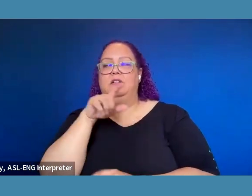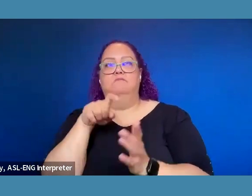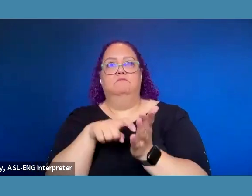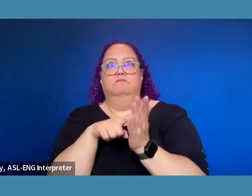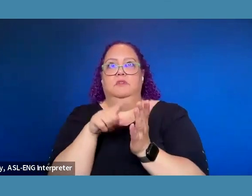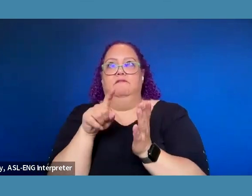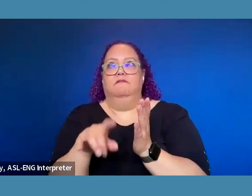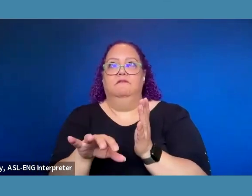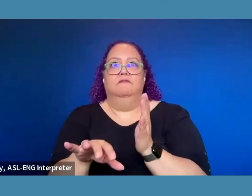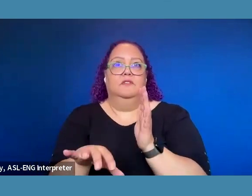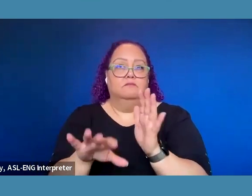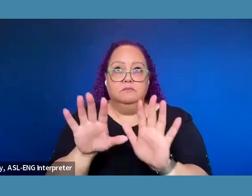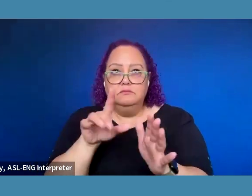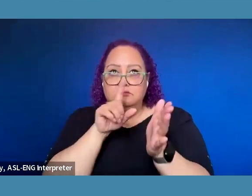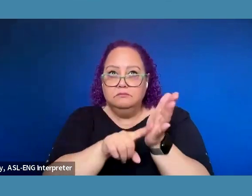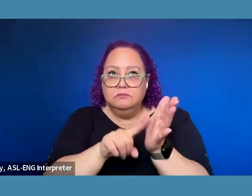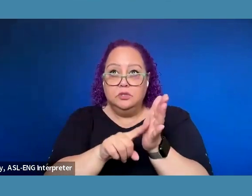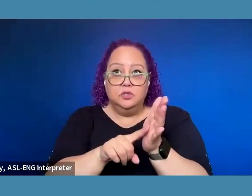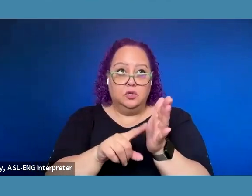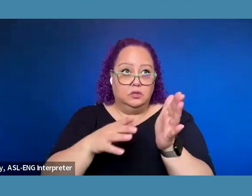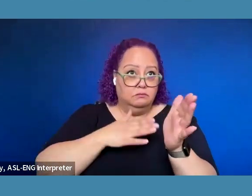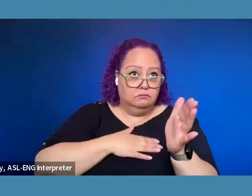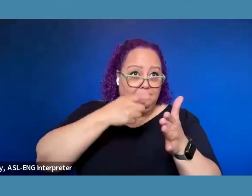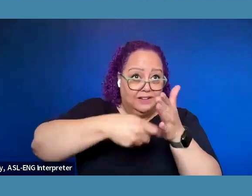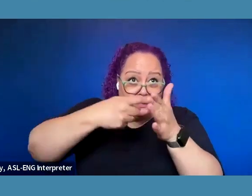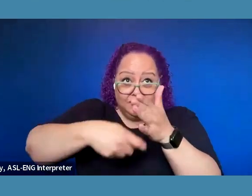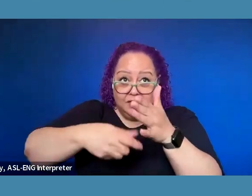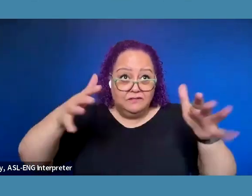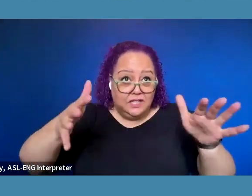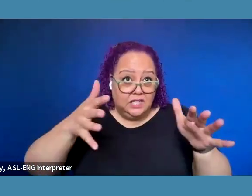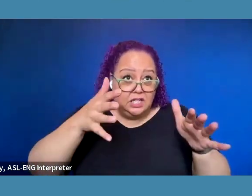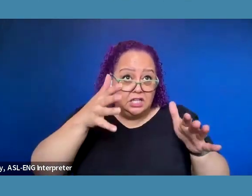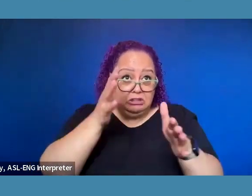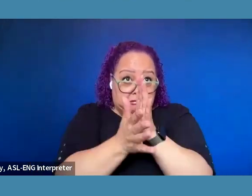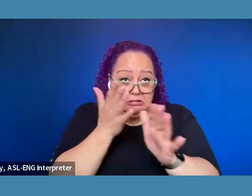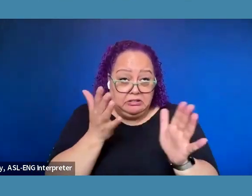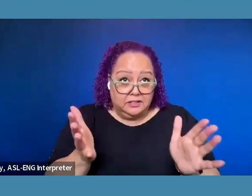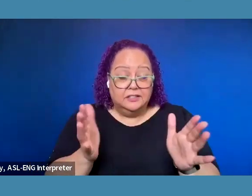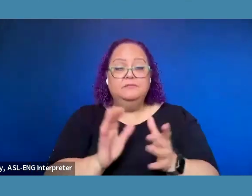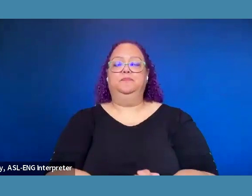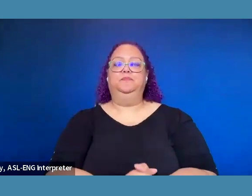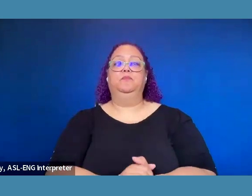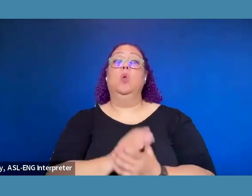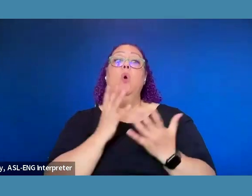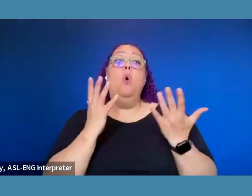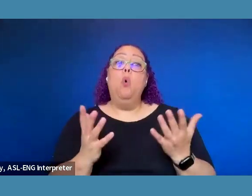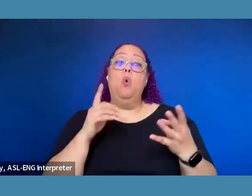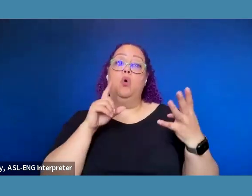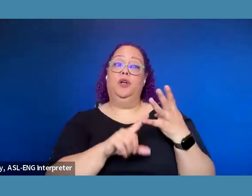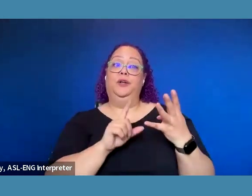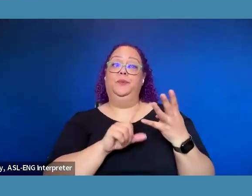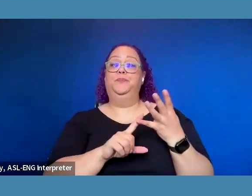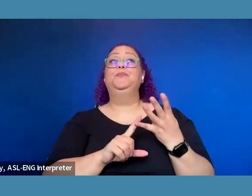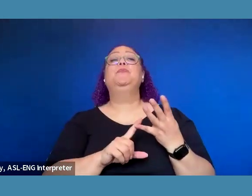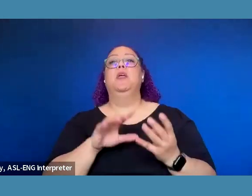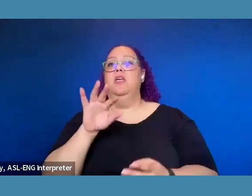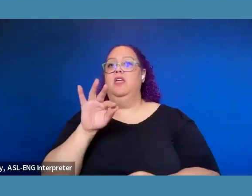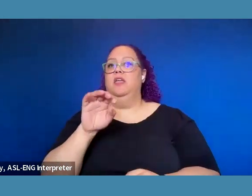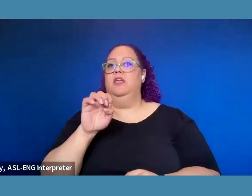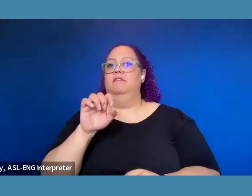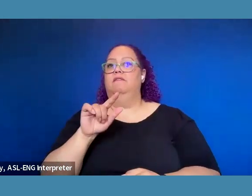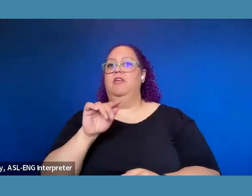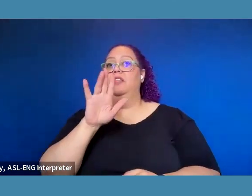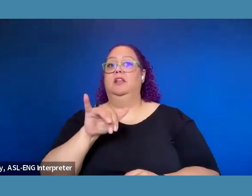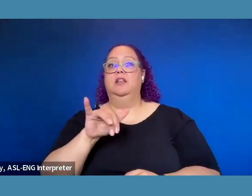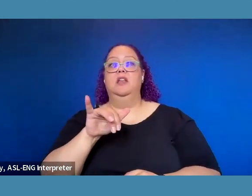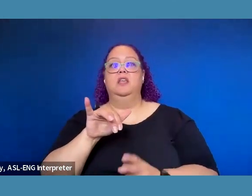complete. And also a felony conviction in another state, which would remove the voting rights in that state.